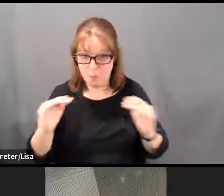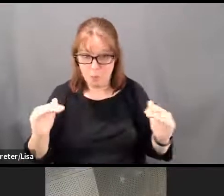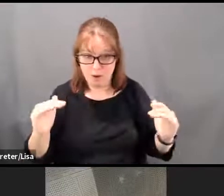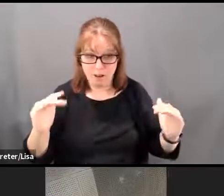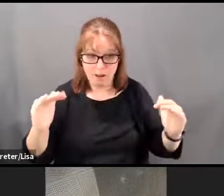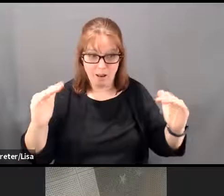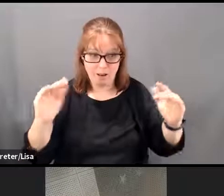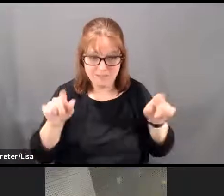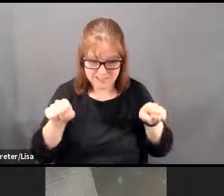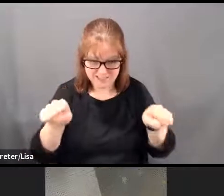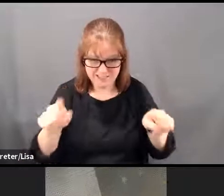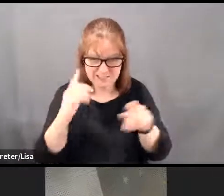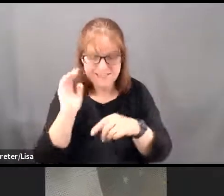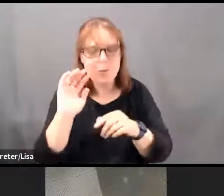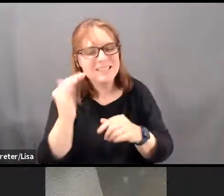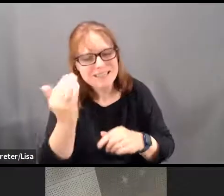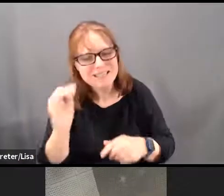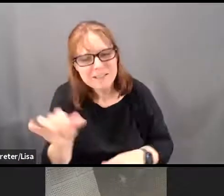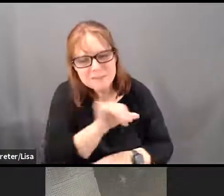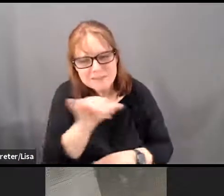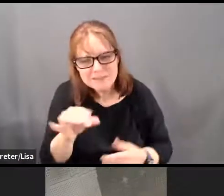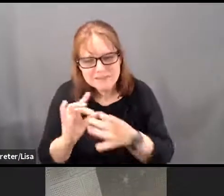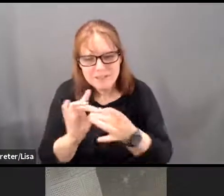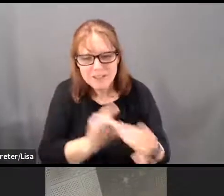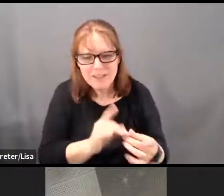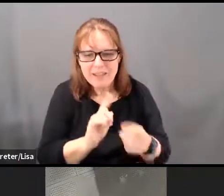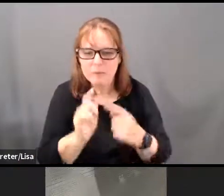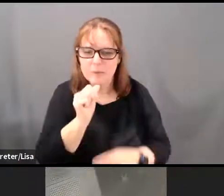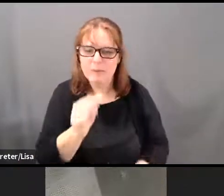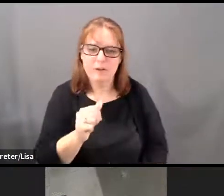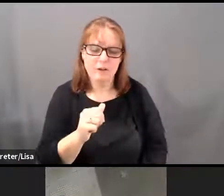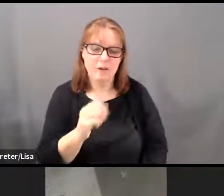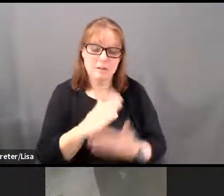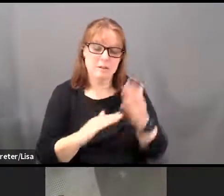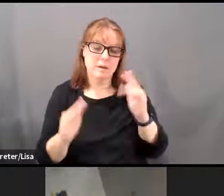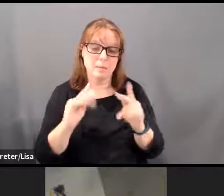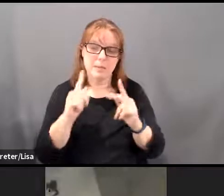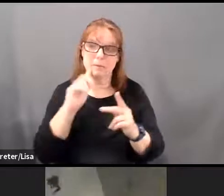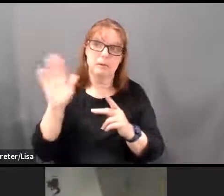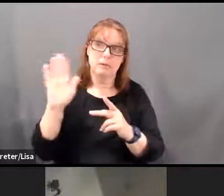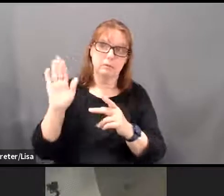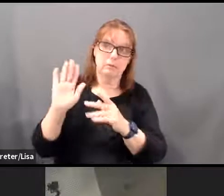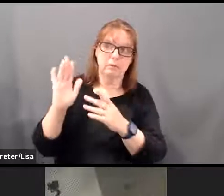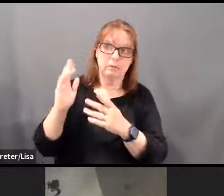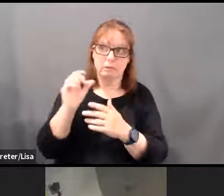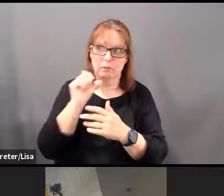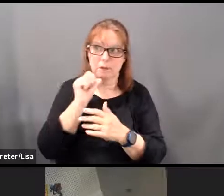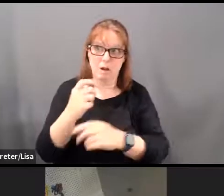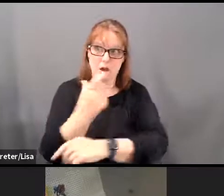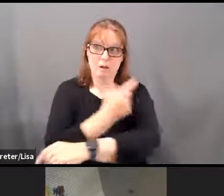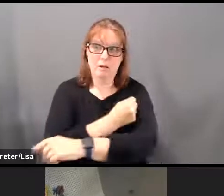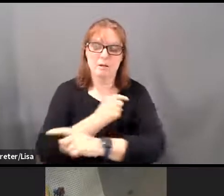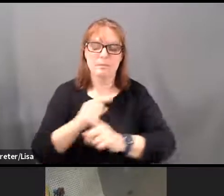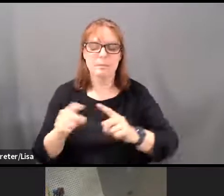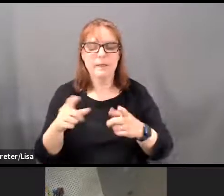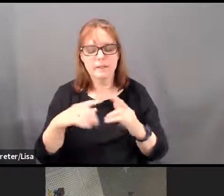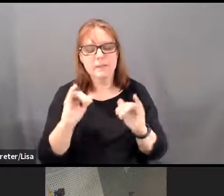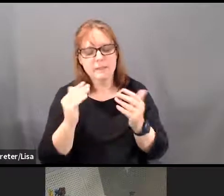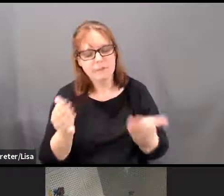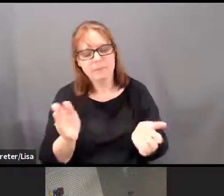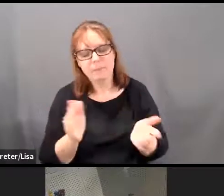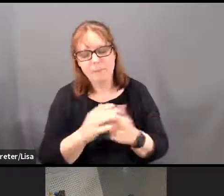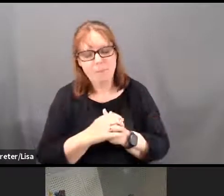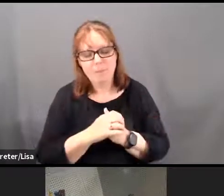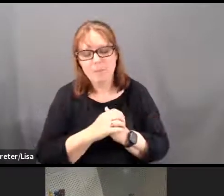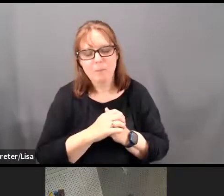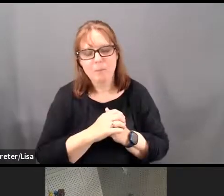stop you from getting a vaccine. I would go ahead and do that. But that's the answer to that question. It's something we're still looking at. But I think it's more so, if you look